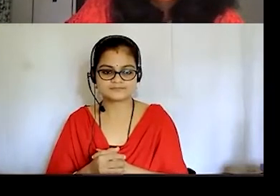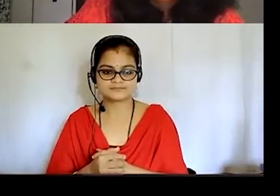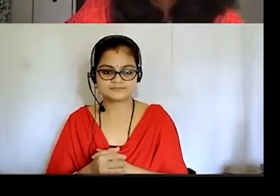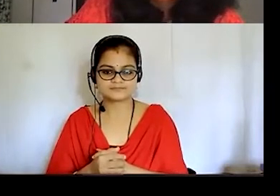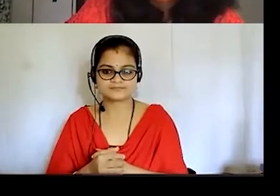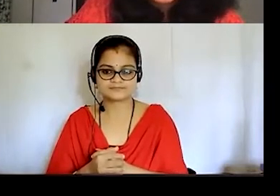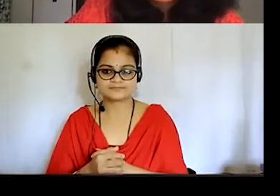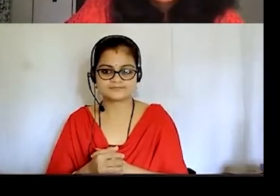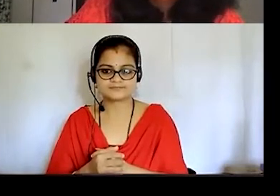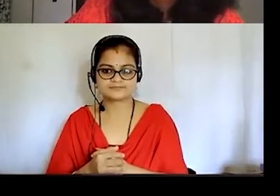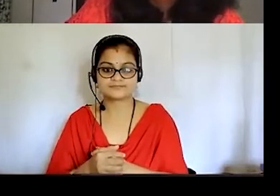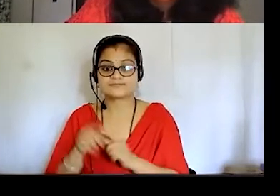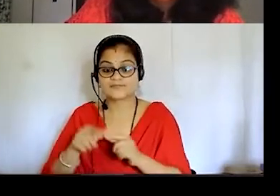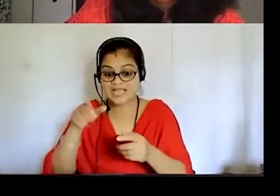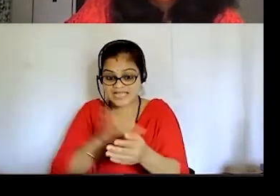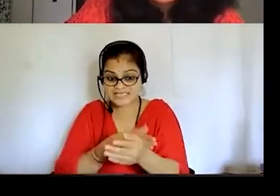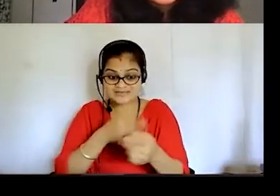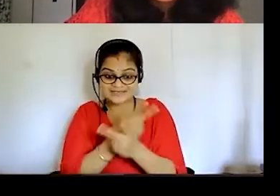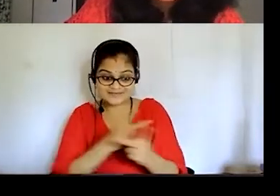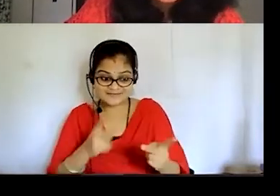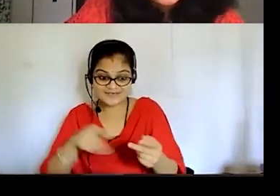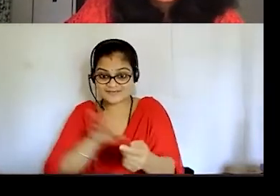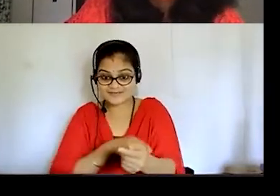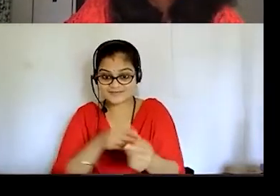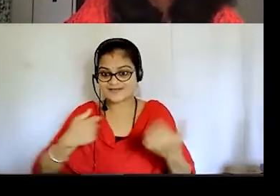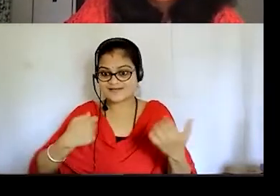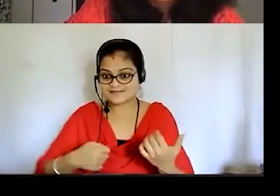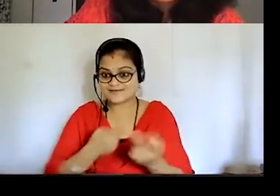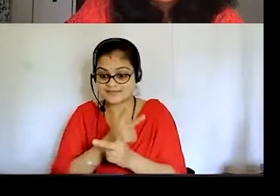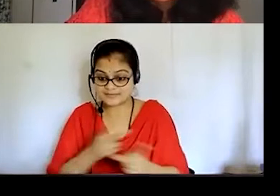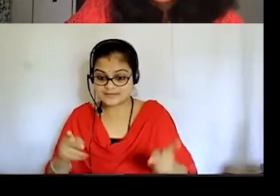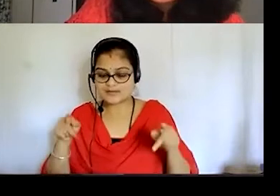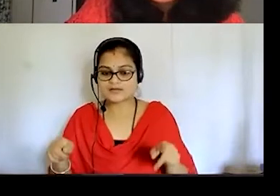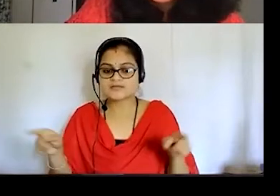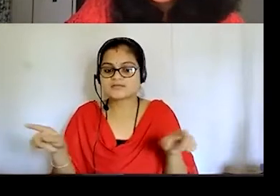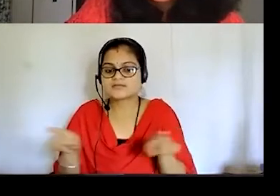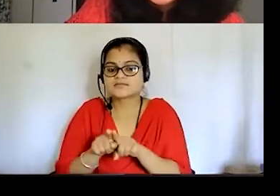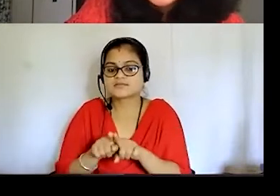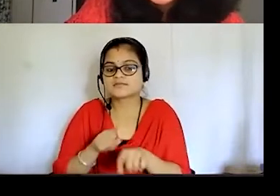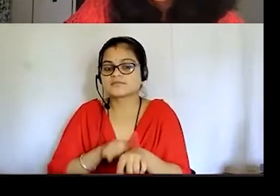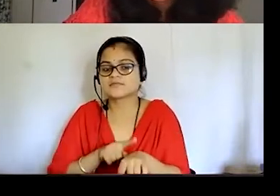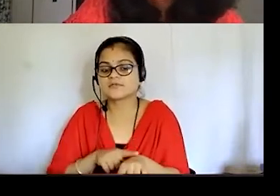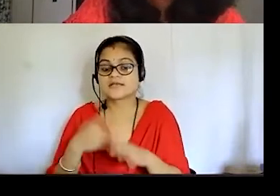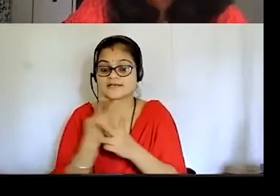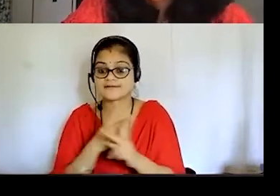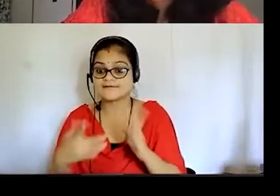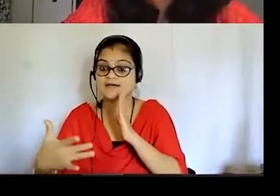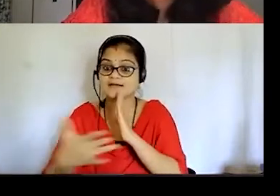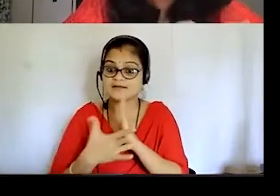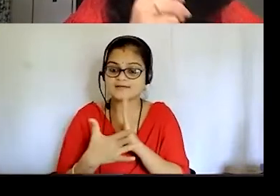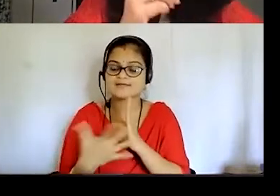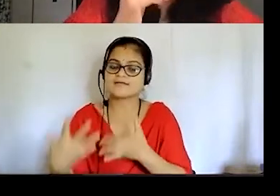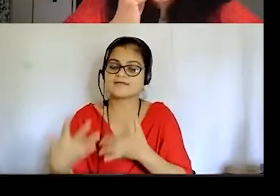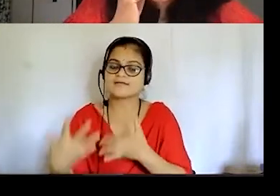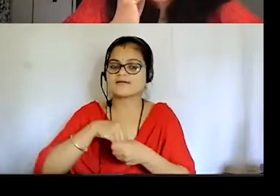possible for instrumental music to find its own space and calling and for newer techniques to be demonstrated.